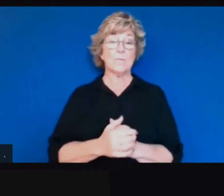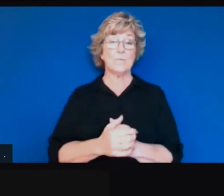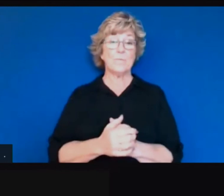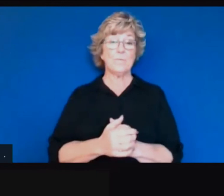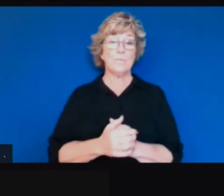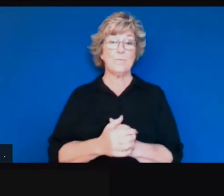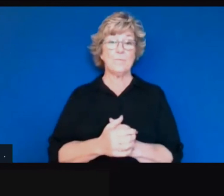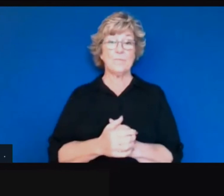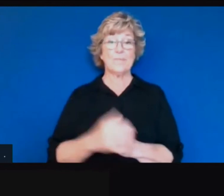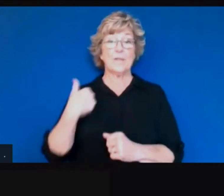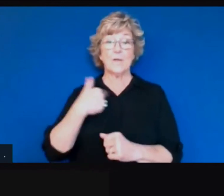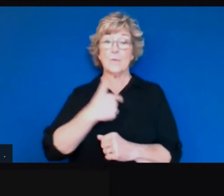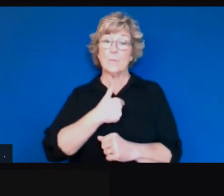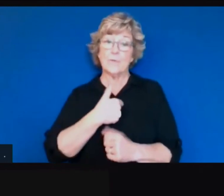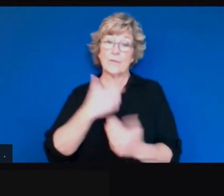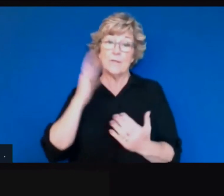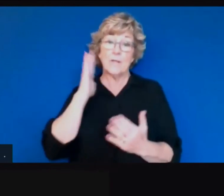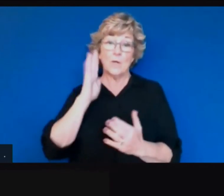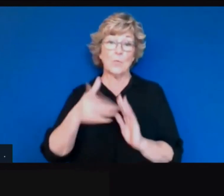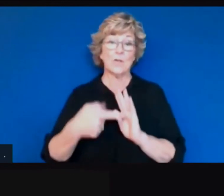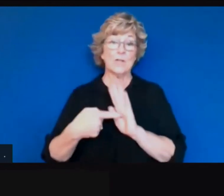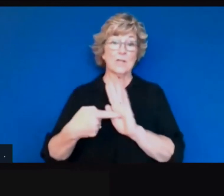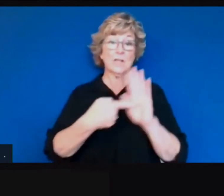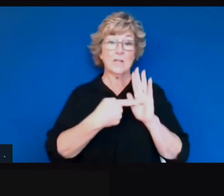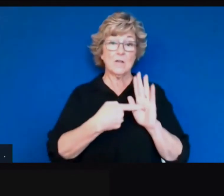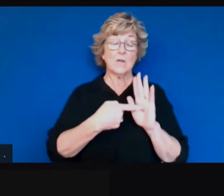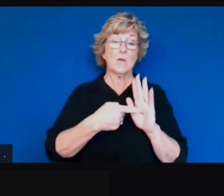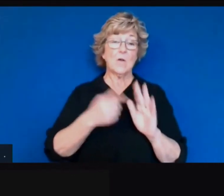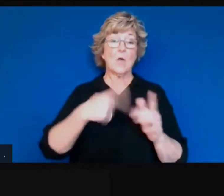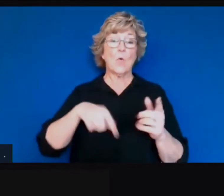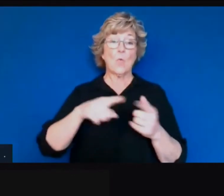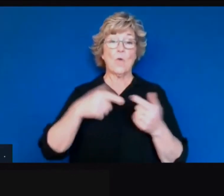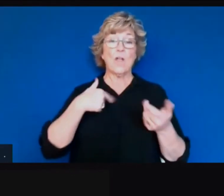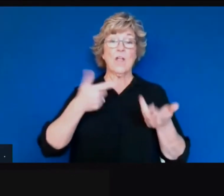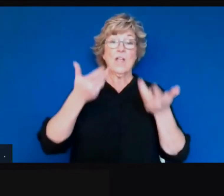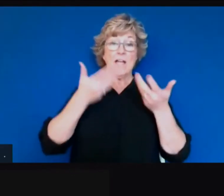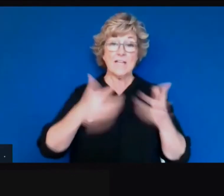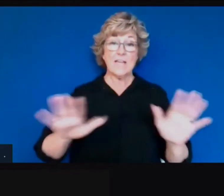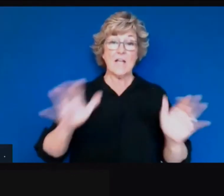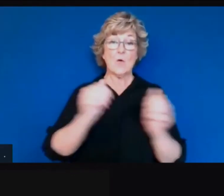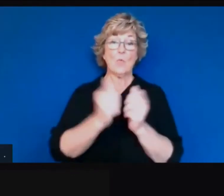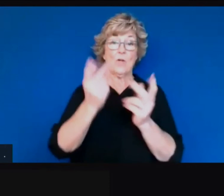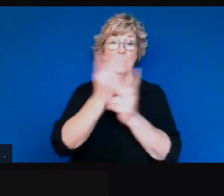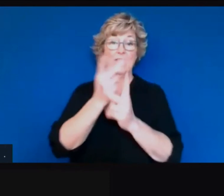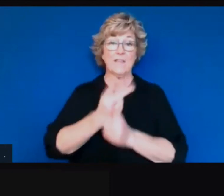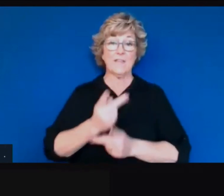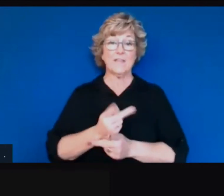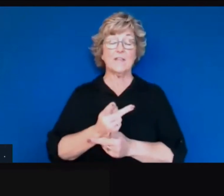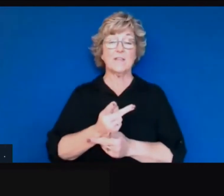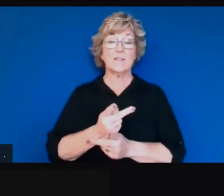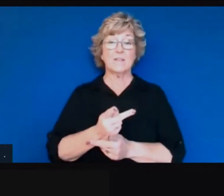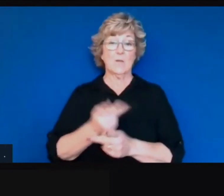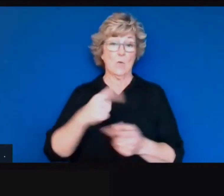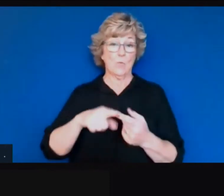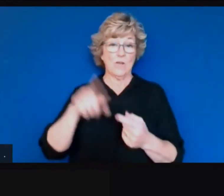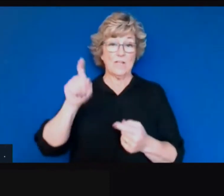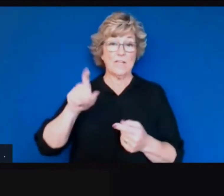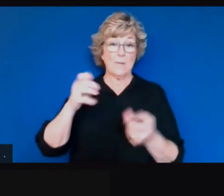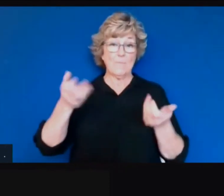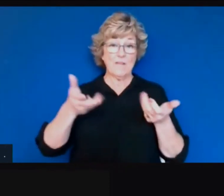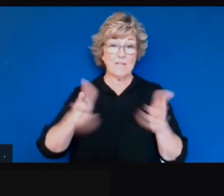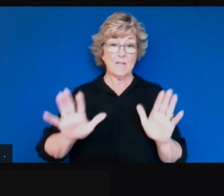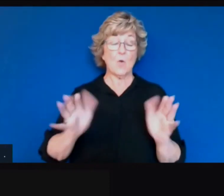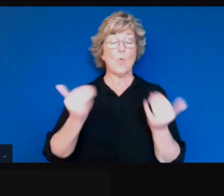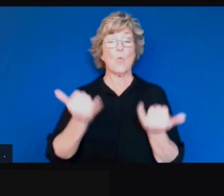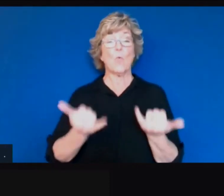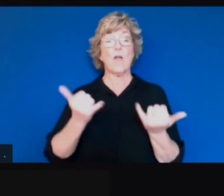course, only will reveal this when we are done with the calculations at the time that they need to be done. But at the